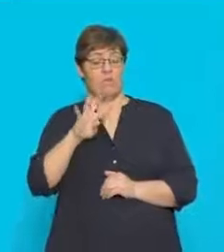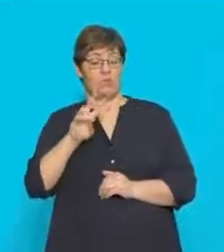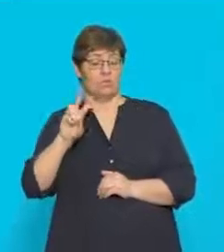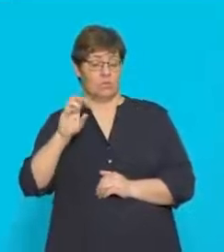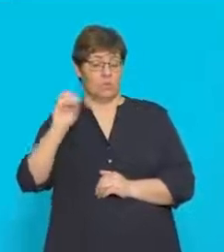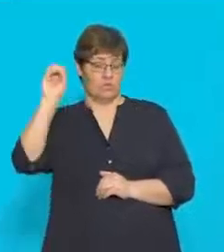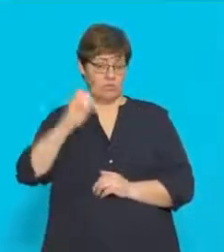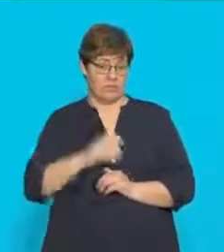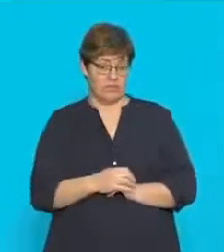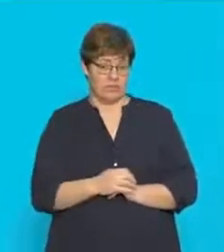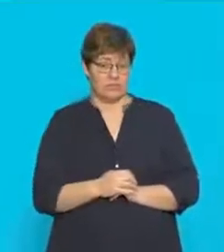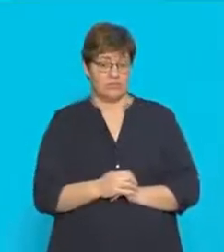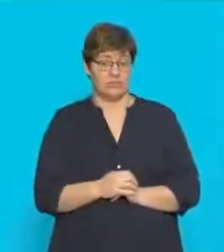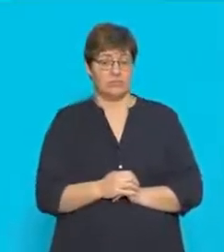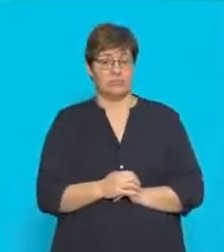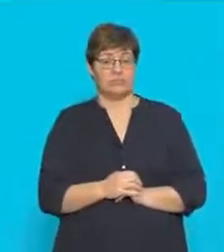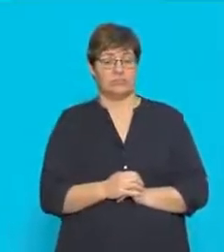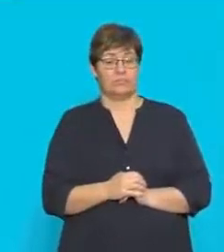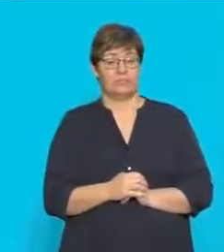25,42 degrees.